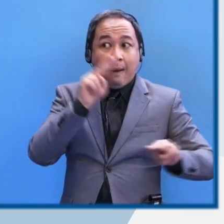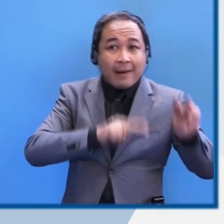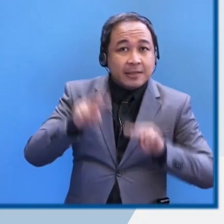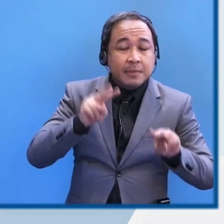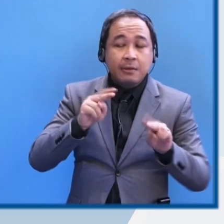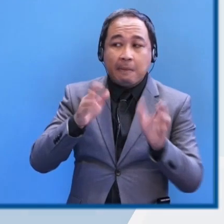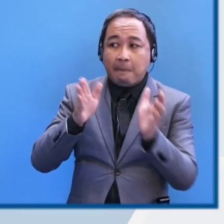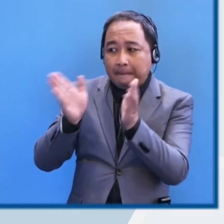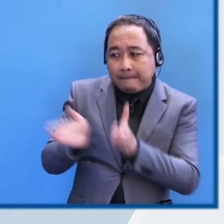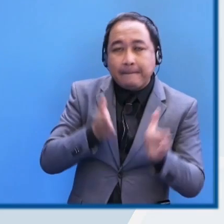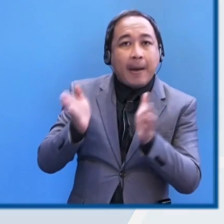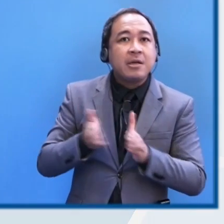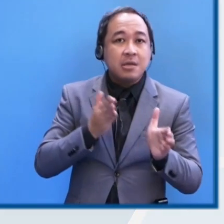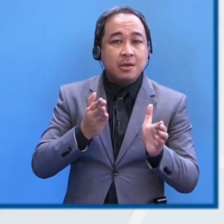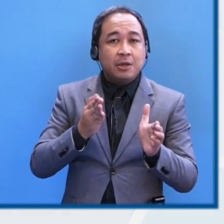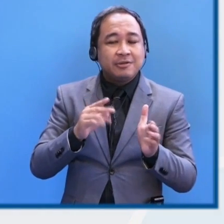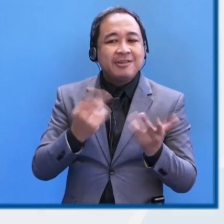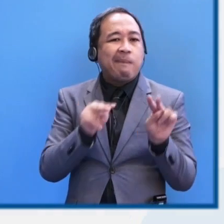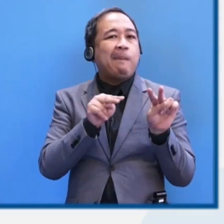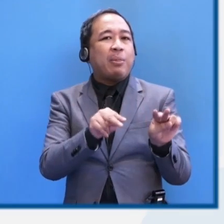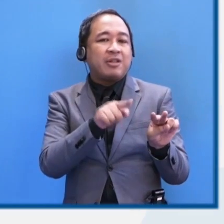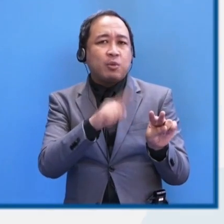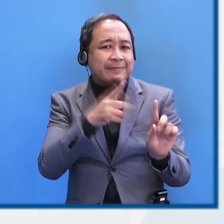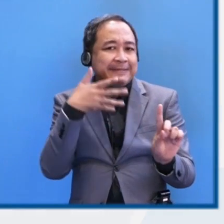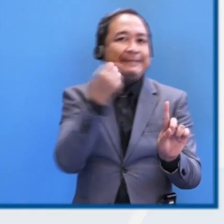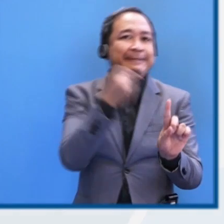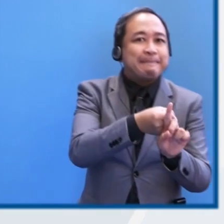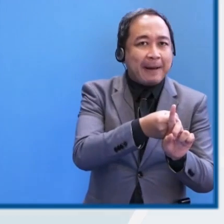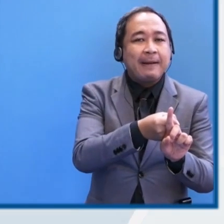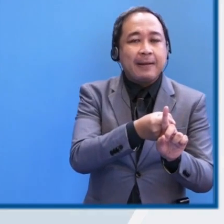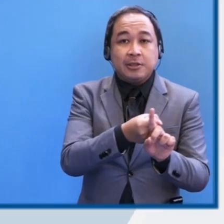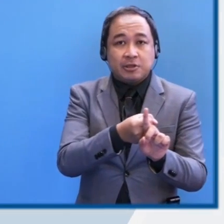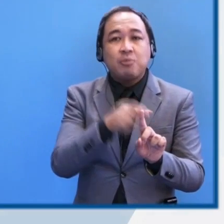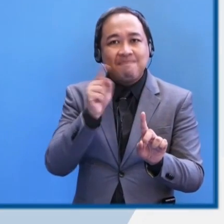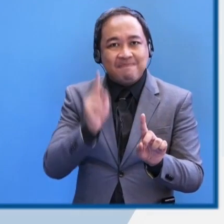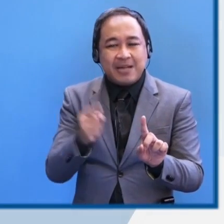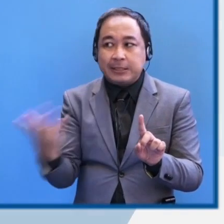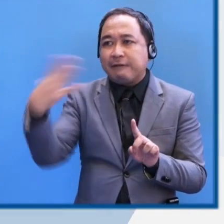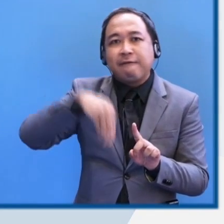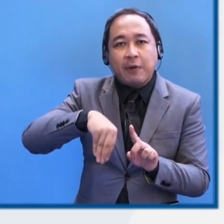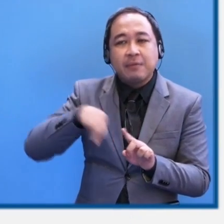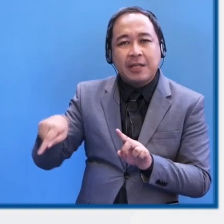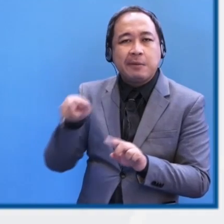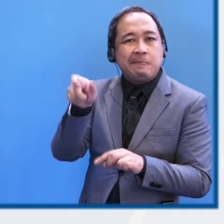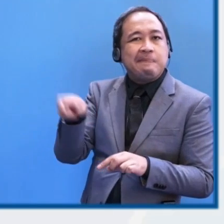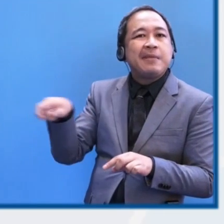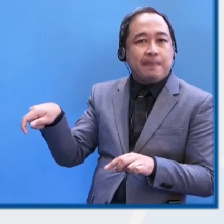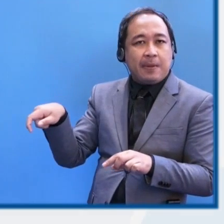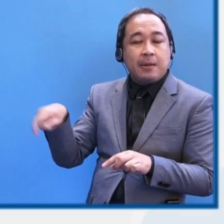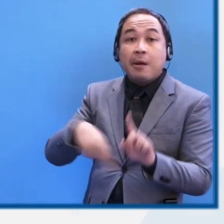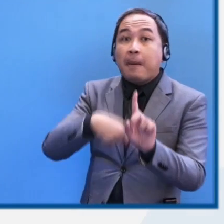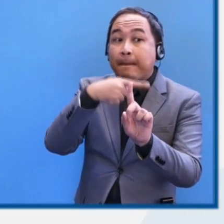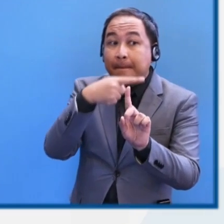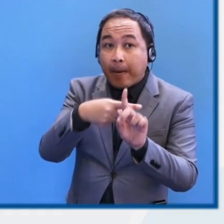planning, implementation, and monitoring of these risks. And we also are trying to assess